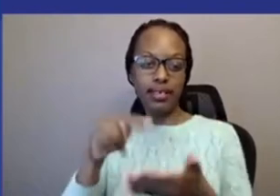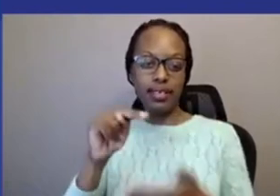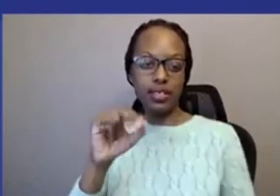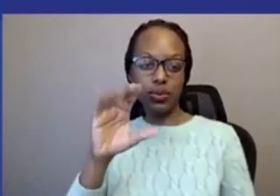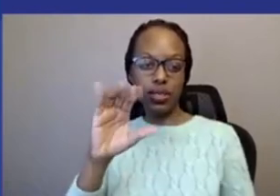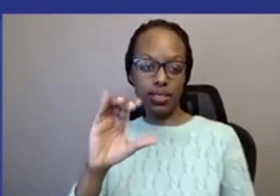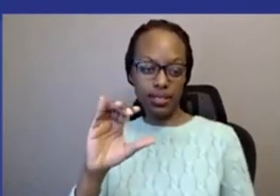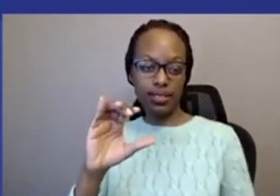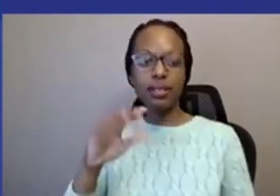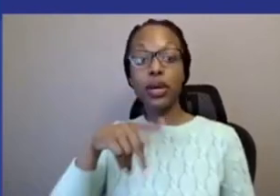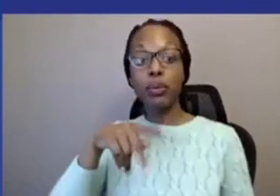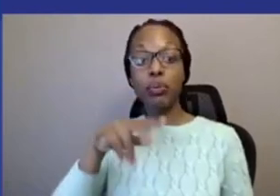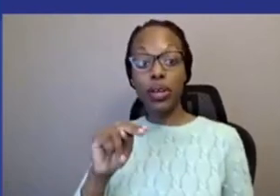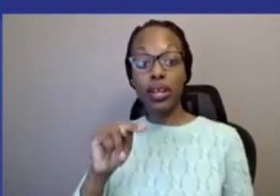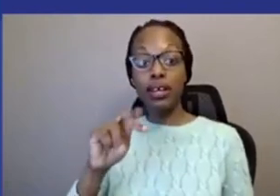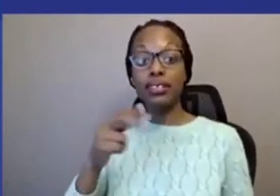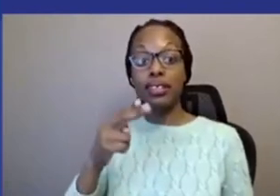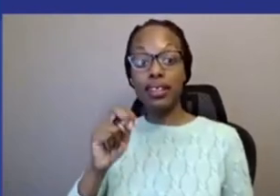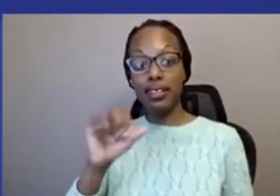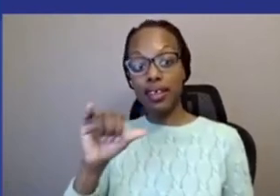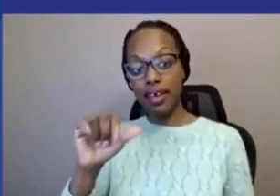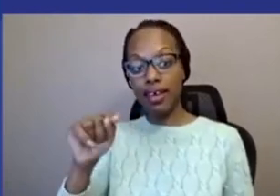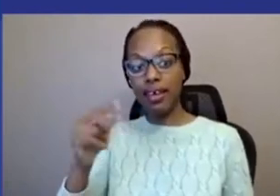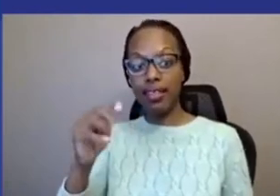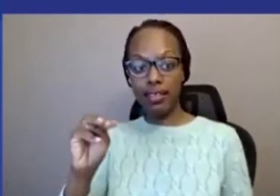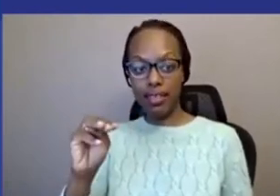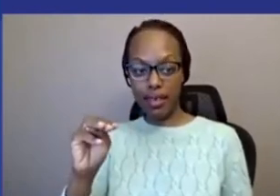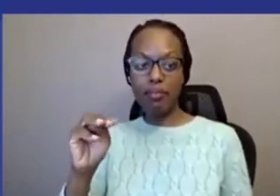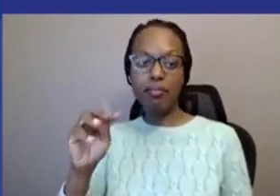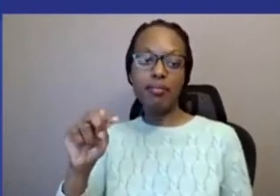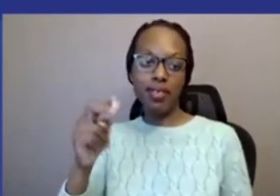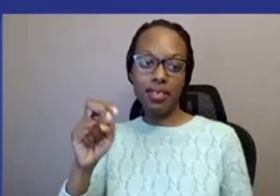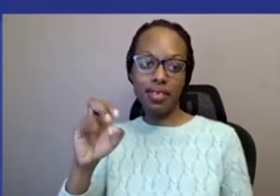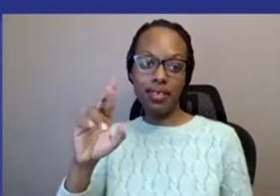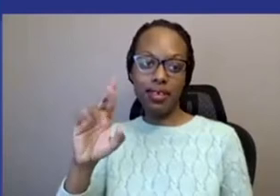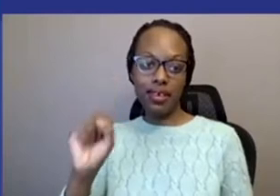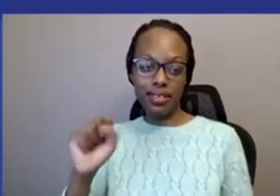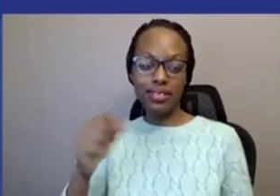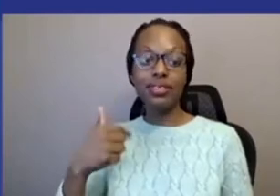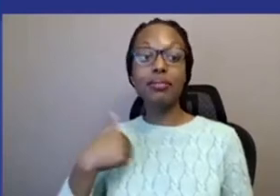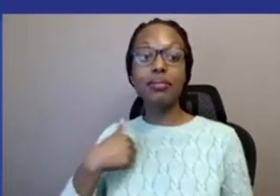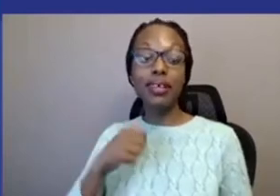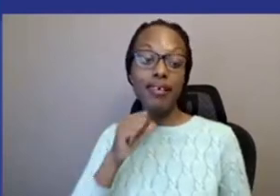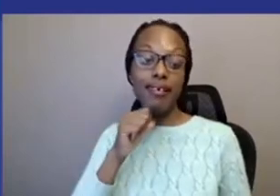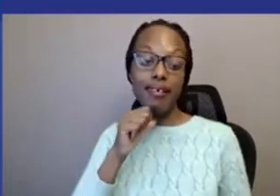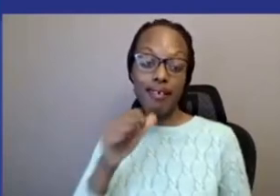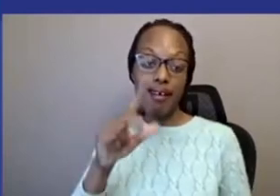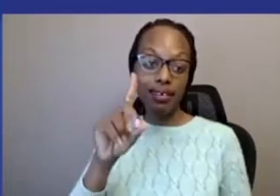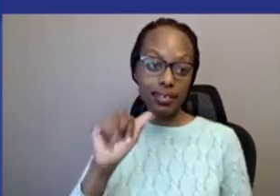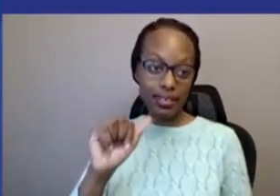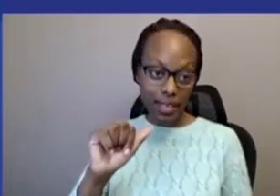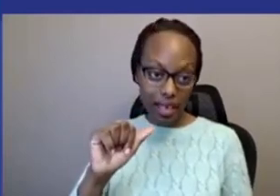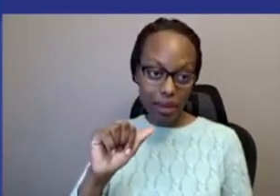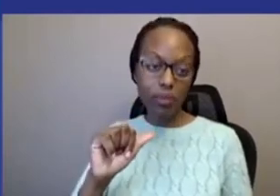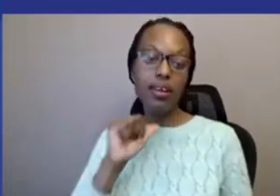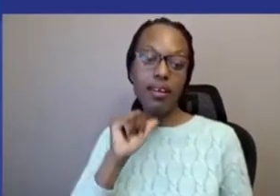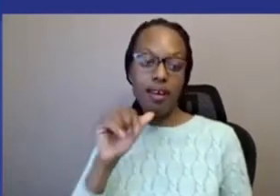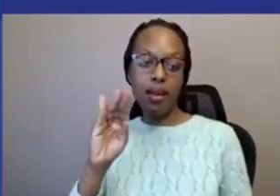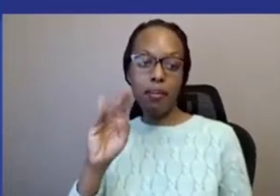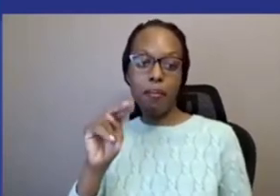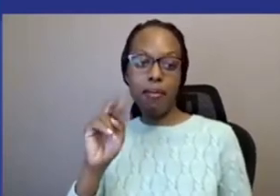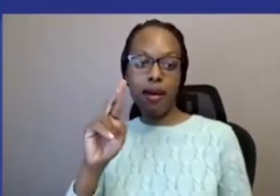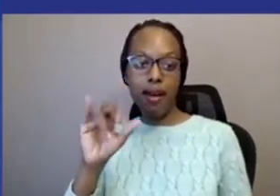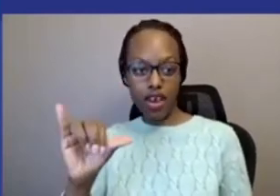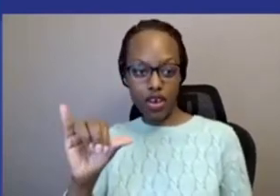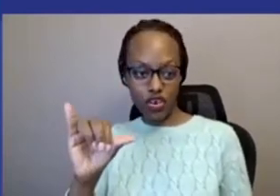and theirs, and I am a queer, non-disabled, non-binary Filipinx person. I am wearing a black shirt with white text